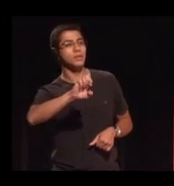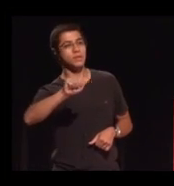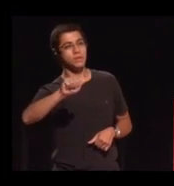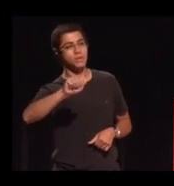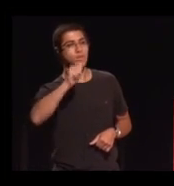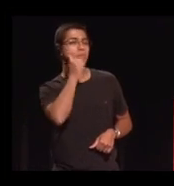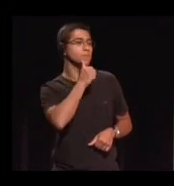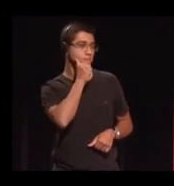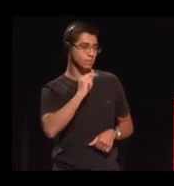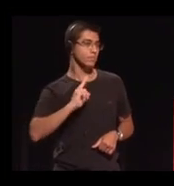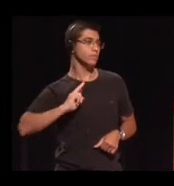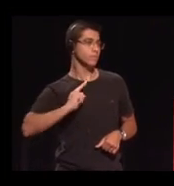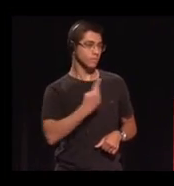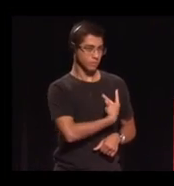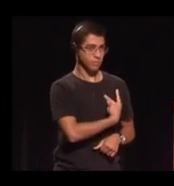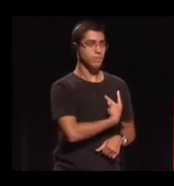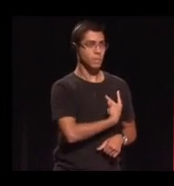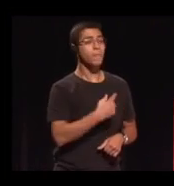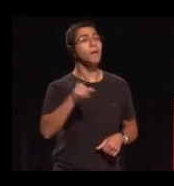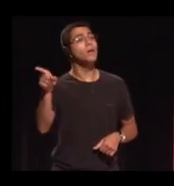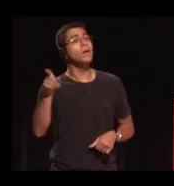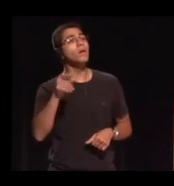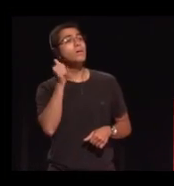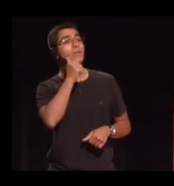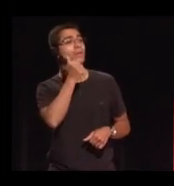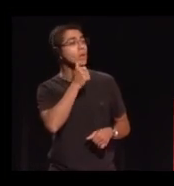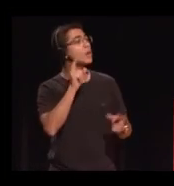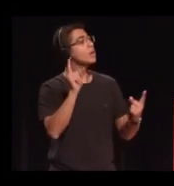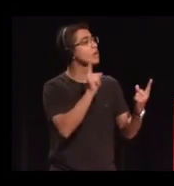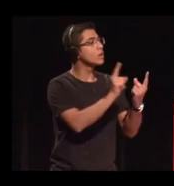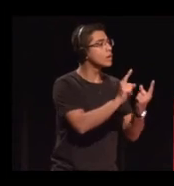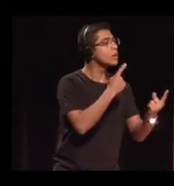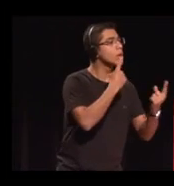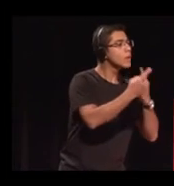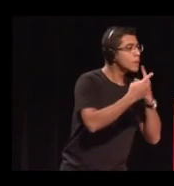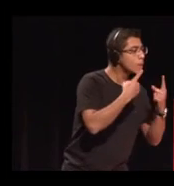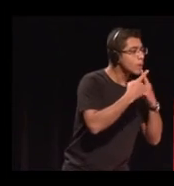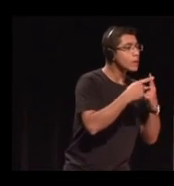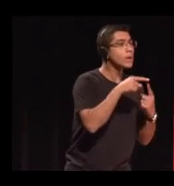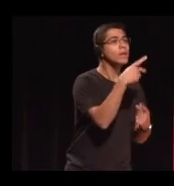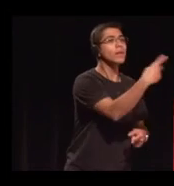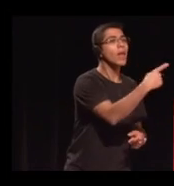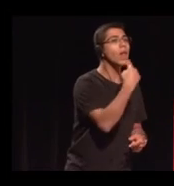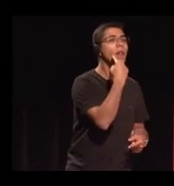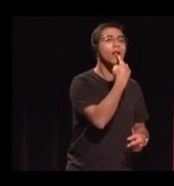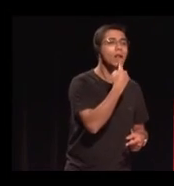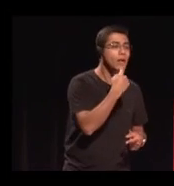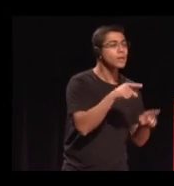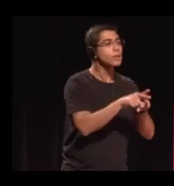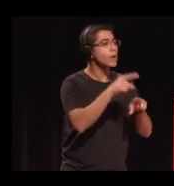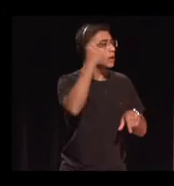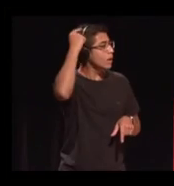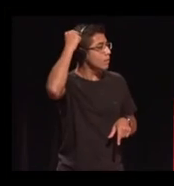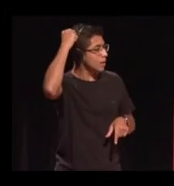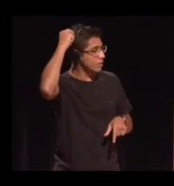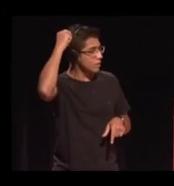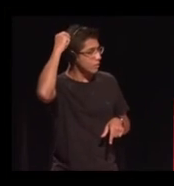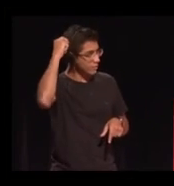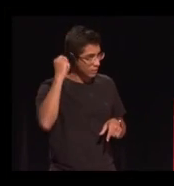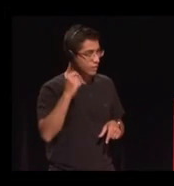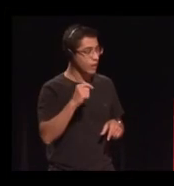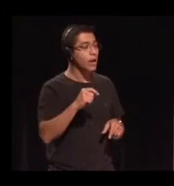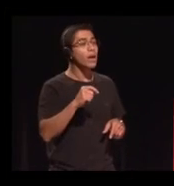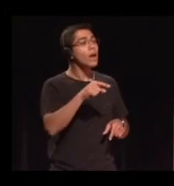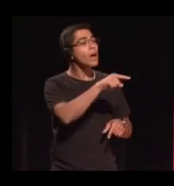to print 30 faces representing Chelsea. Now, why 30? Well, because